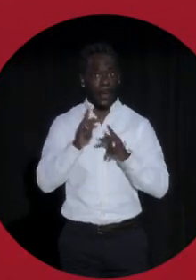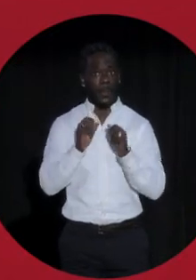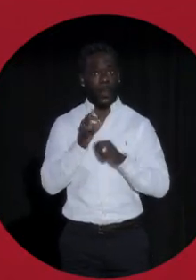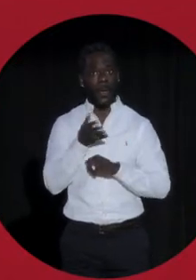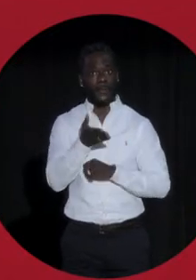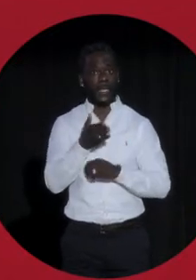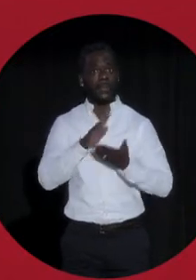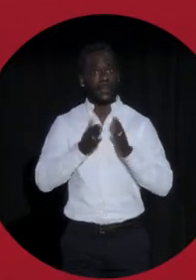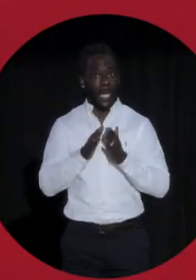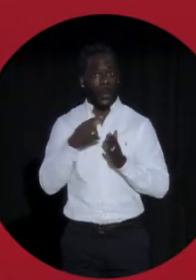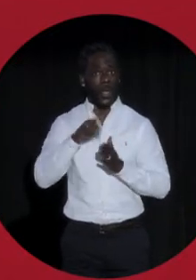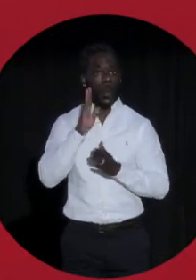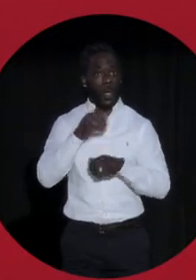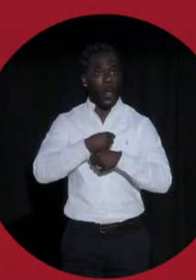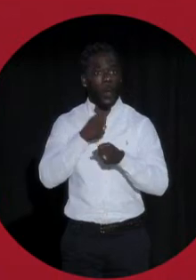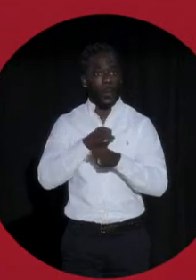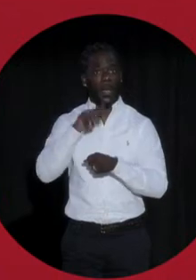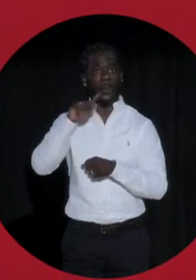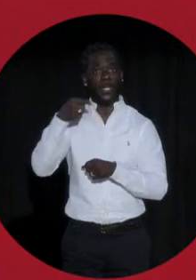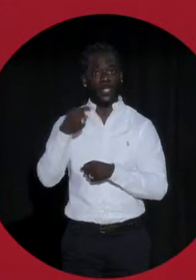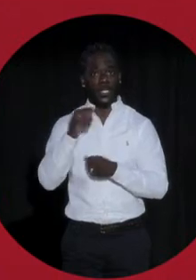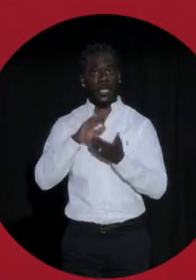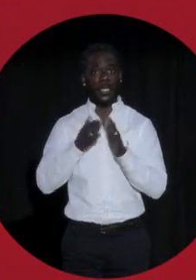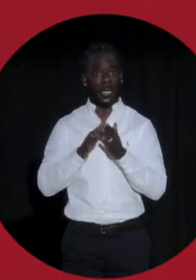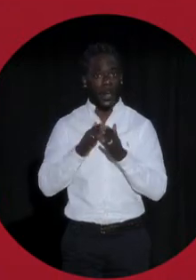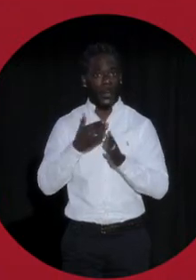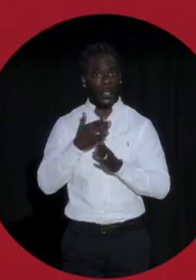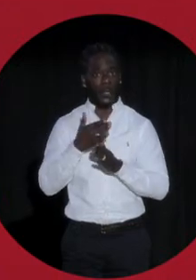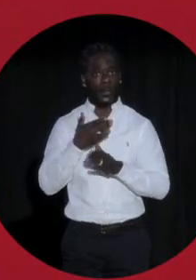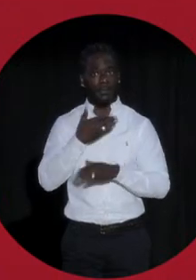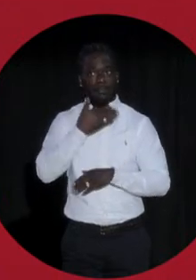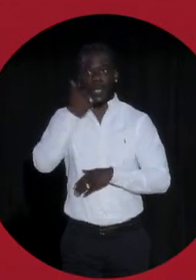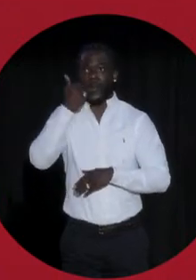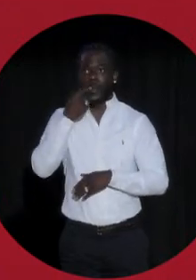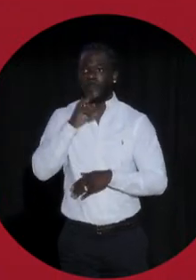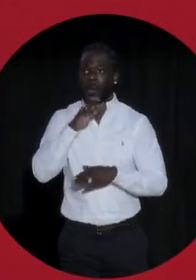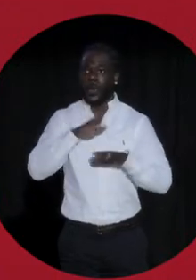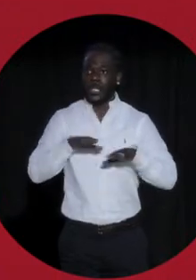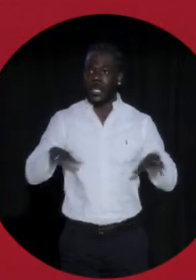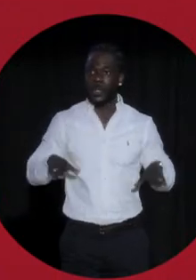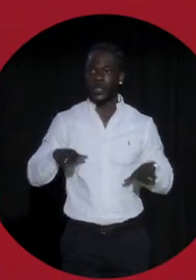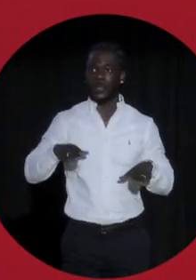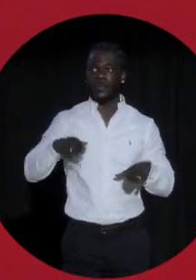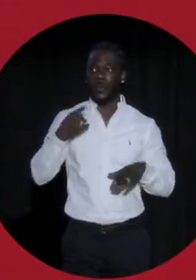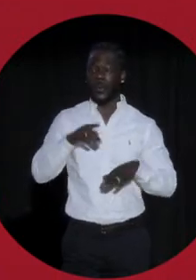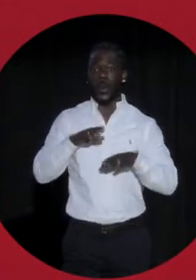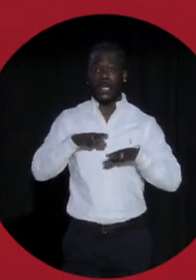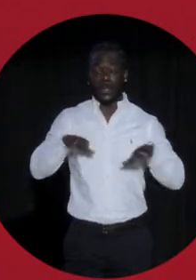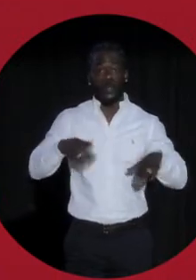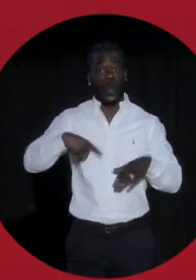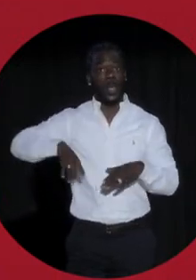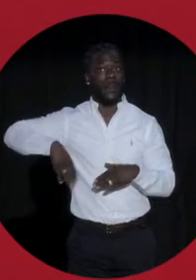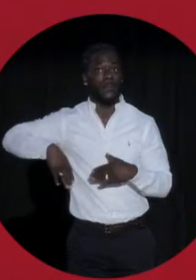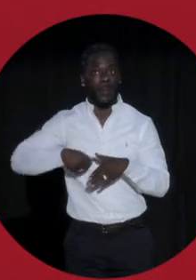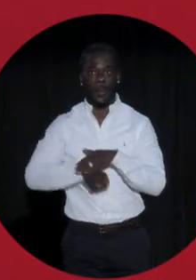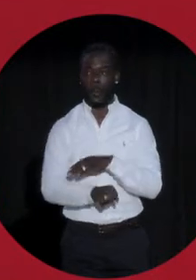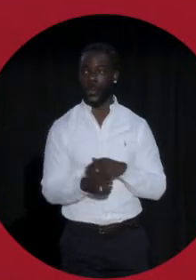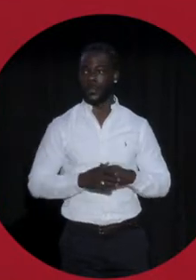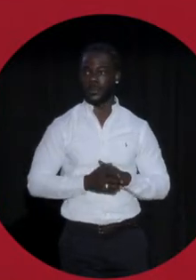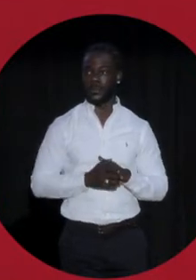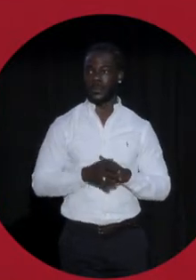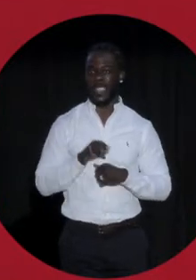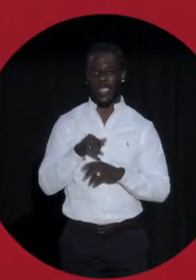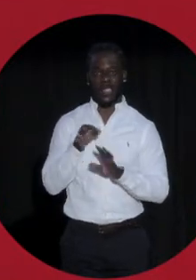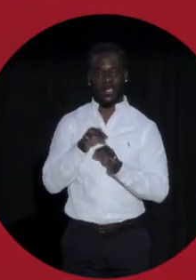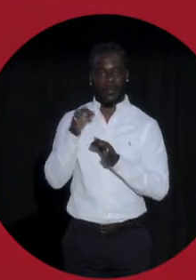will make Prince George's County even greater for children whose faces we have yet to see. In that spirit,